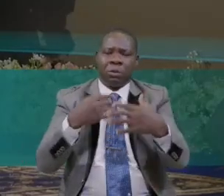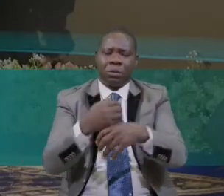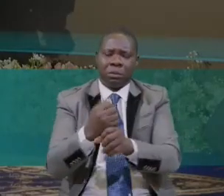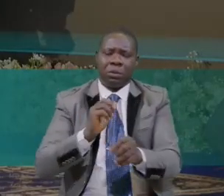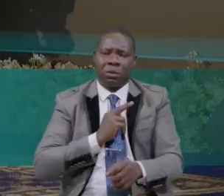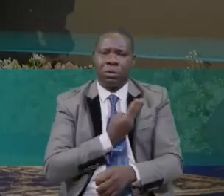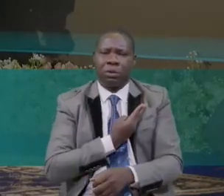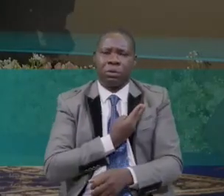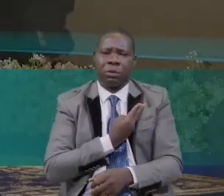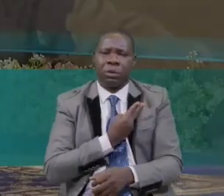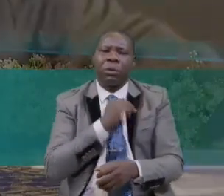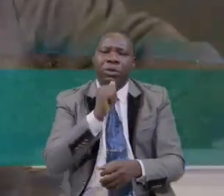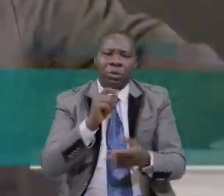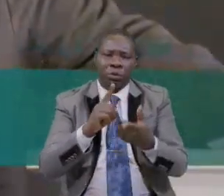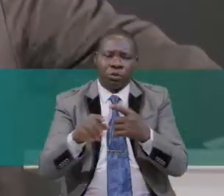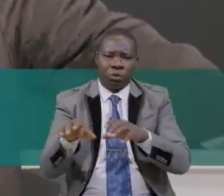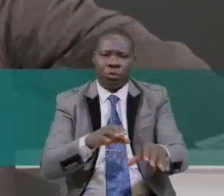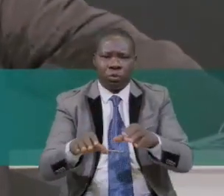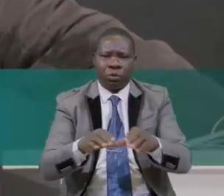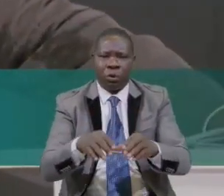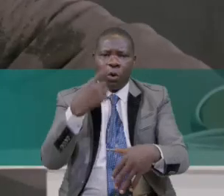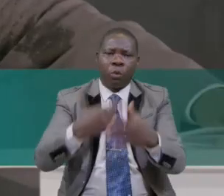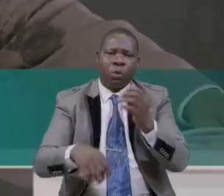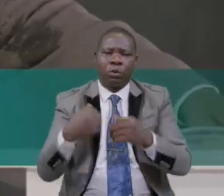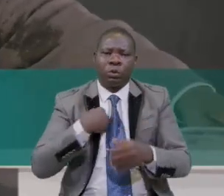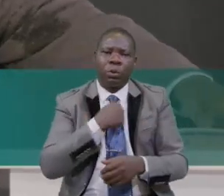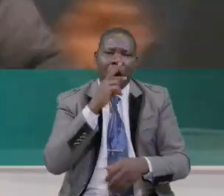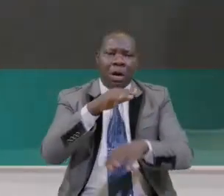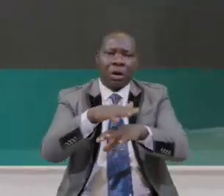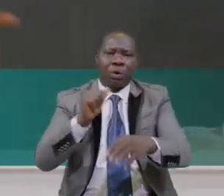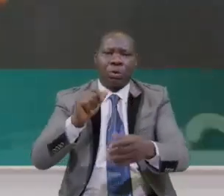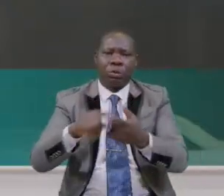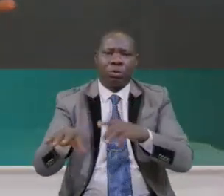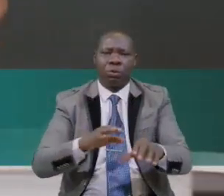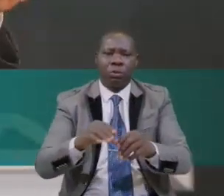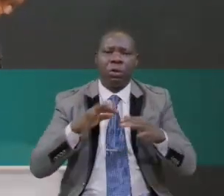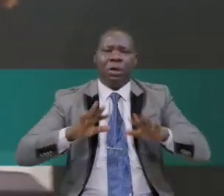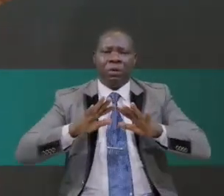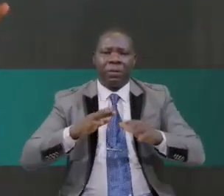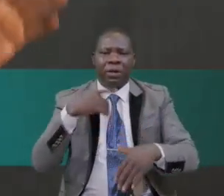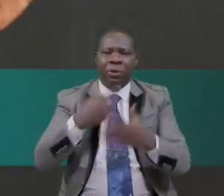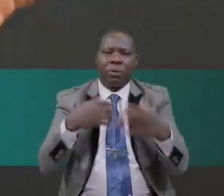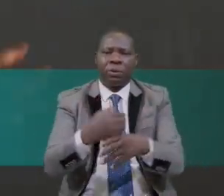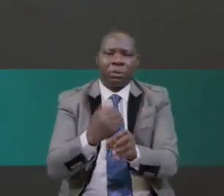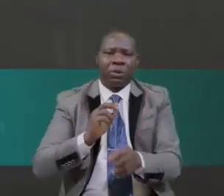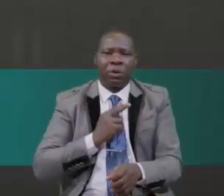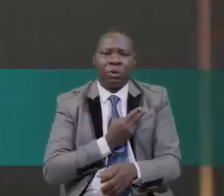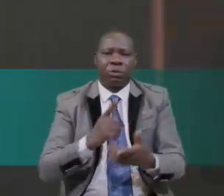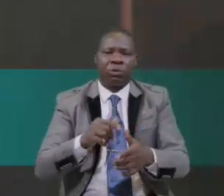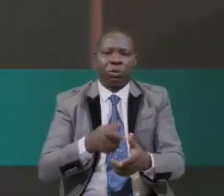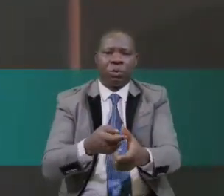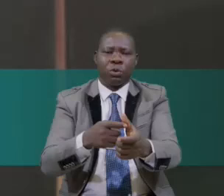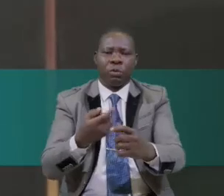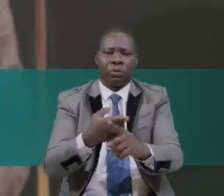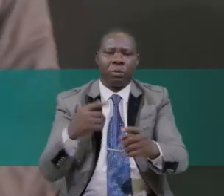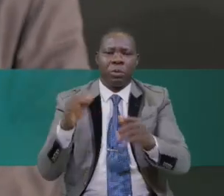not to do what we're called to do? Fear. What makes us to run from the battlefield, from